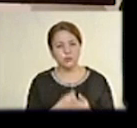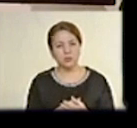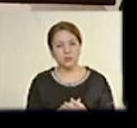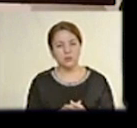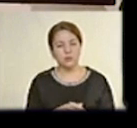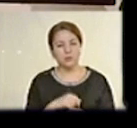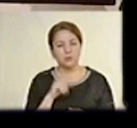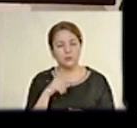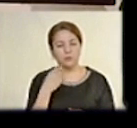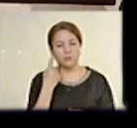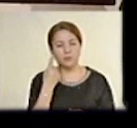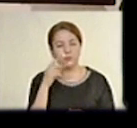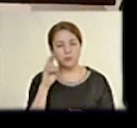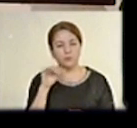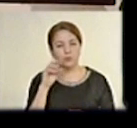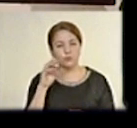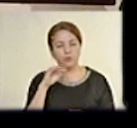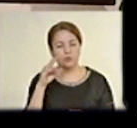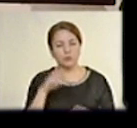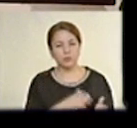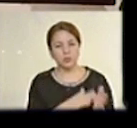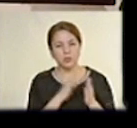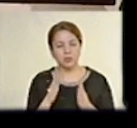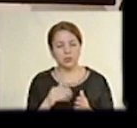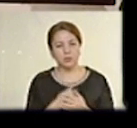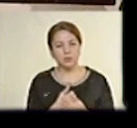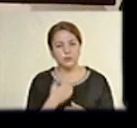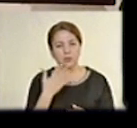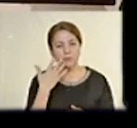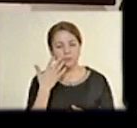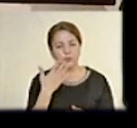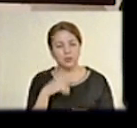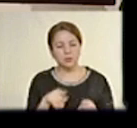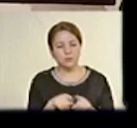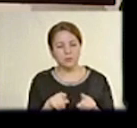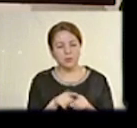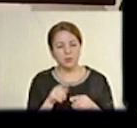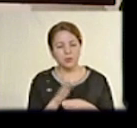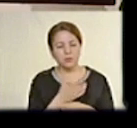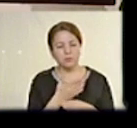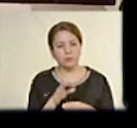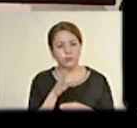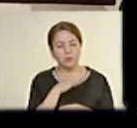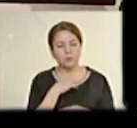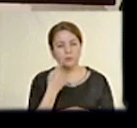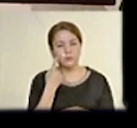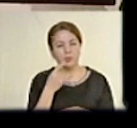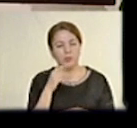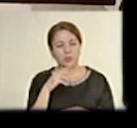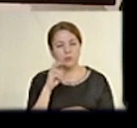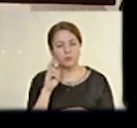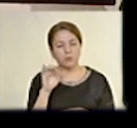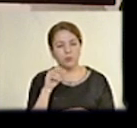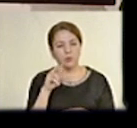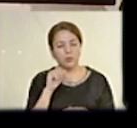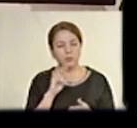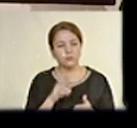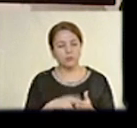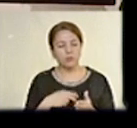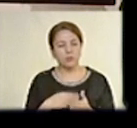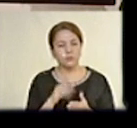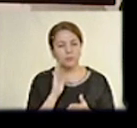bu 1 butun, ya'ni keyingisi esa 5 ta teng bo'laklarga bo'linib, bitta bo'lakni bo'yalyapti. Buni